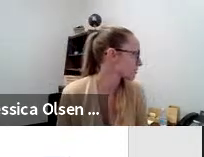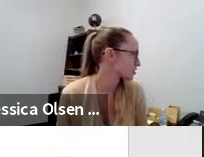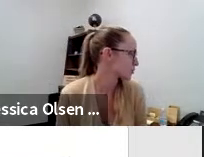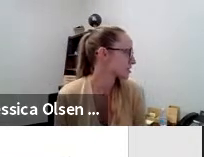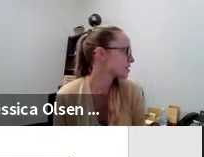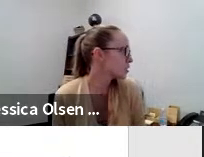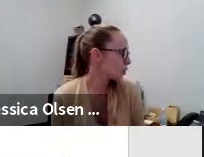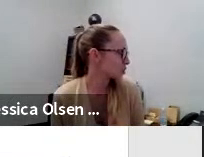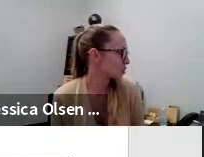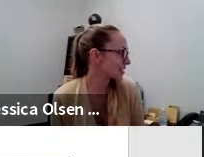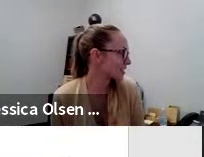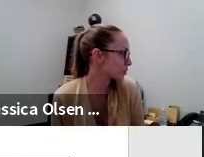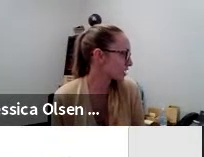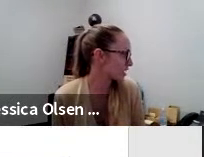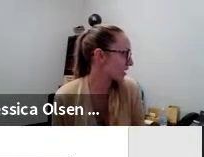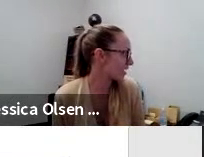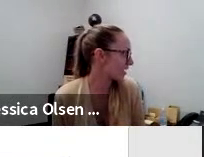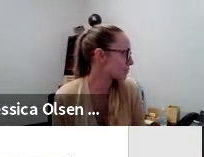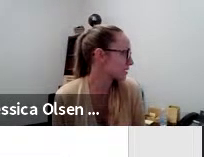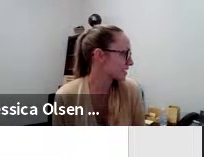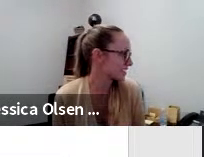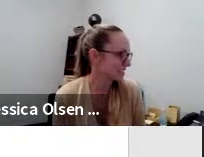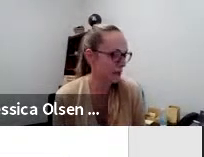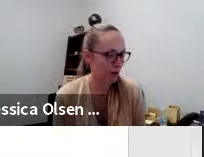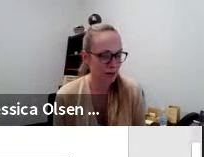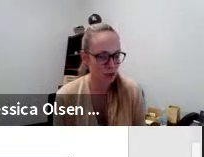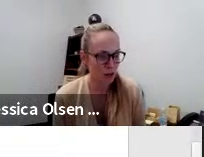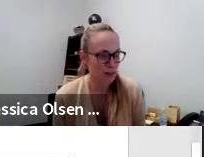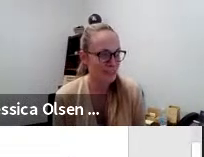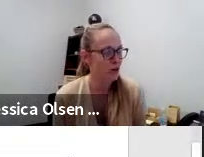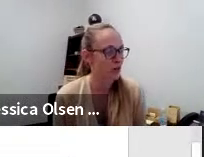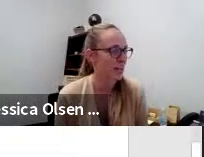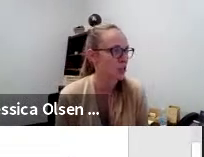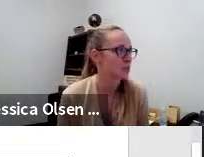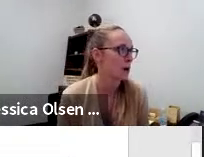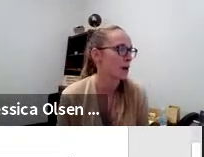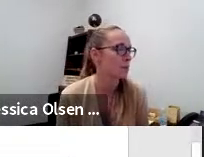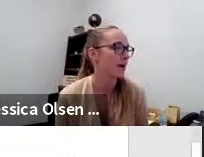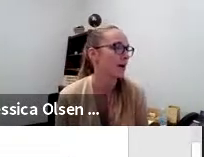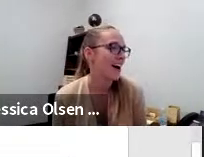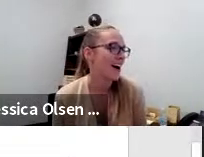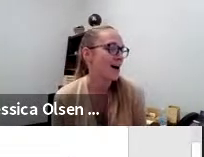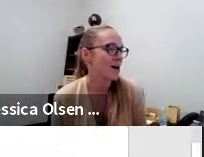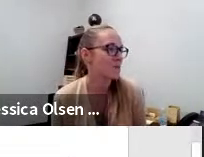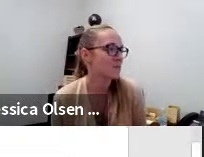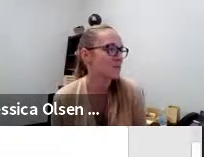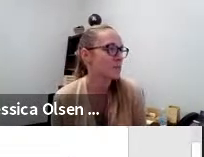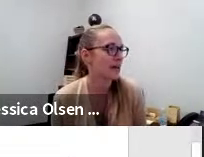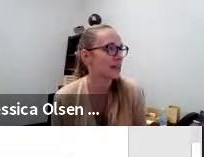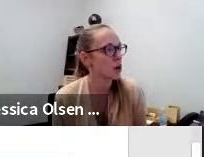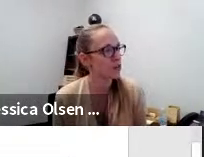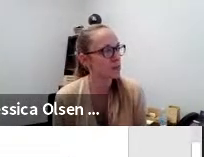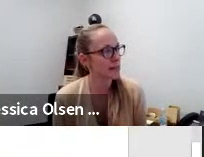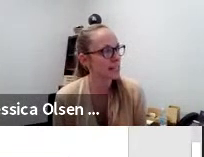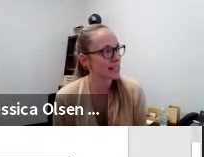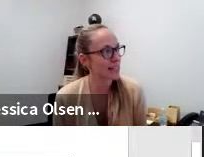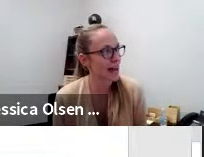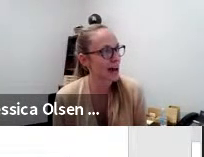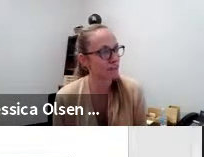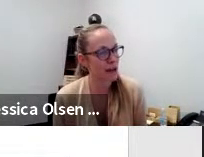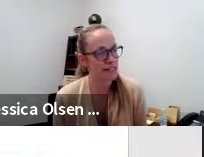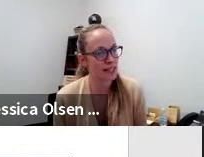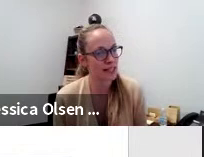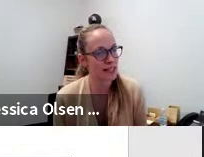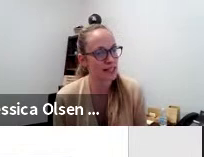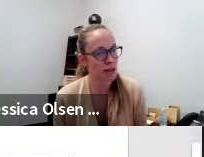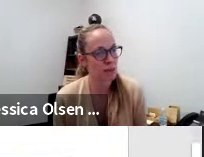have all these notifications. We're trying to do attendance in the background, so you're probably seeing notifications pop up. But you know, if it makes sense to